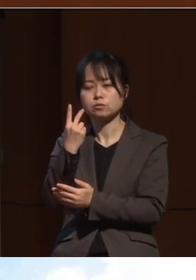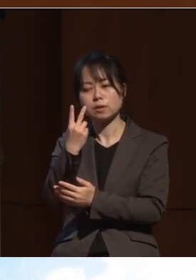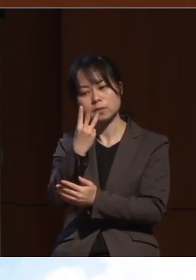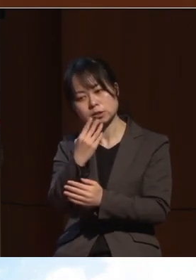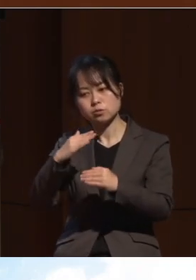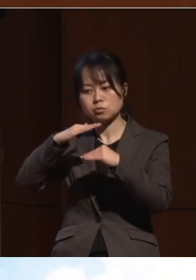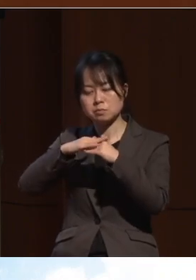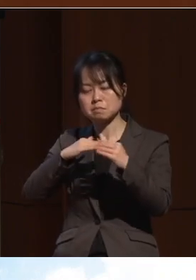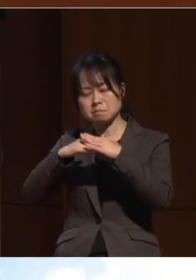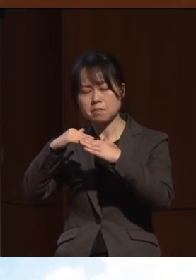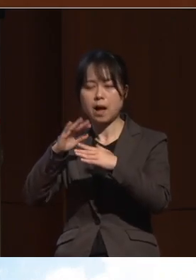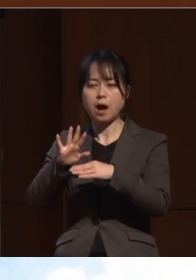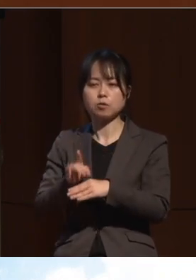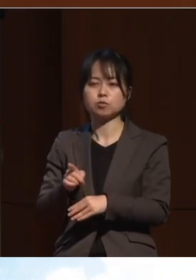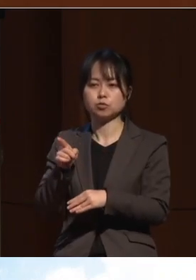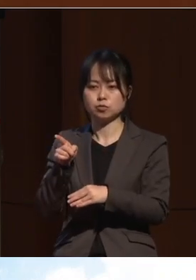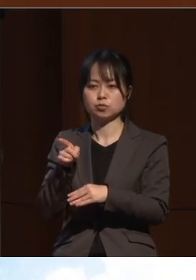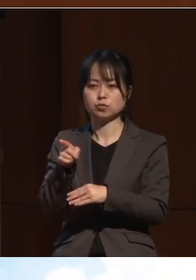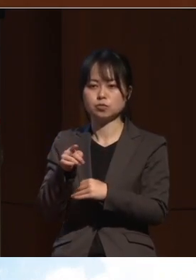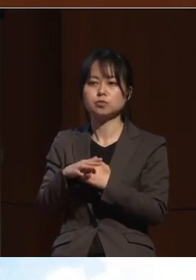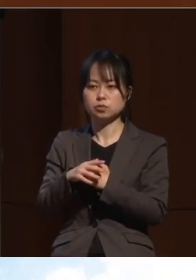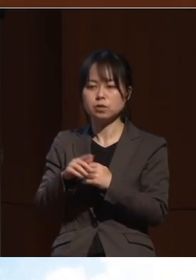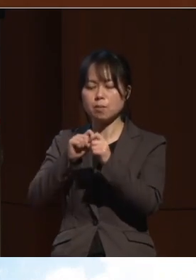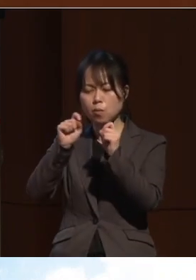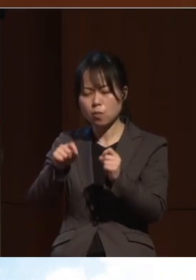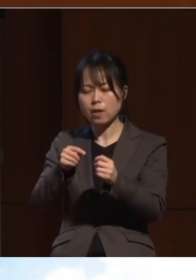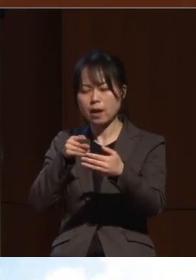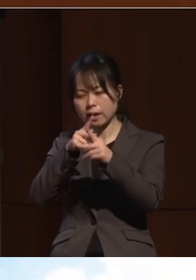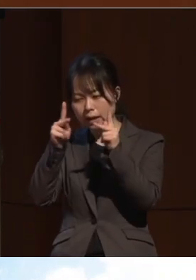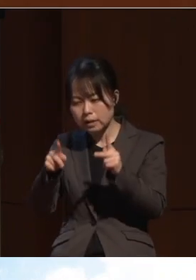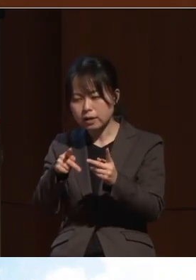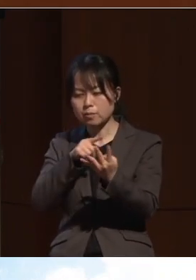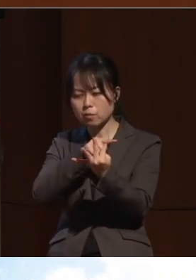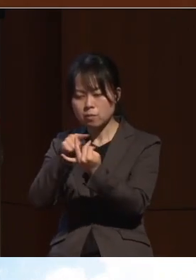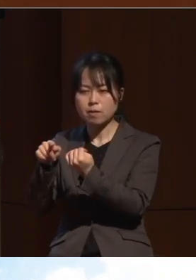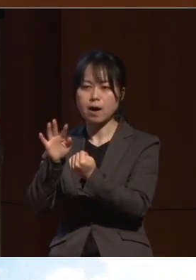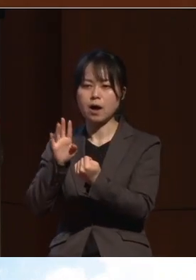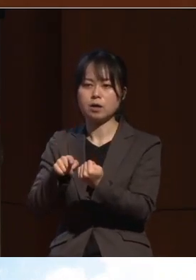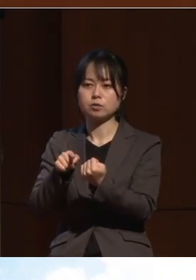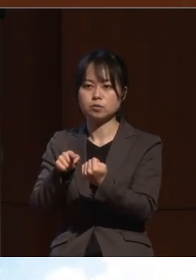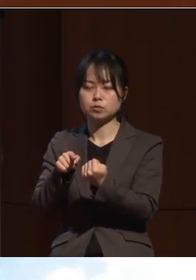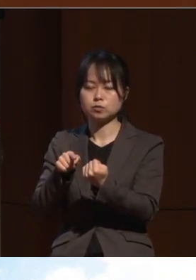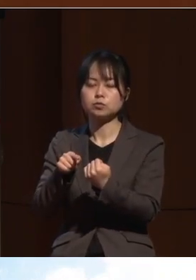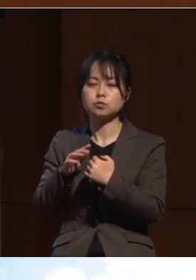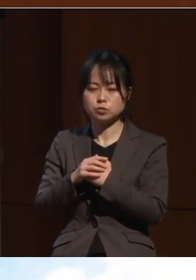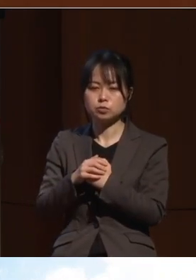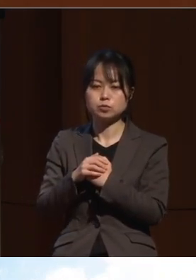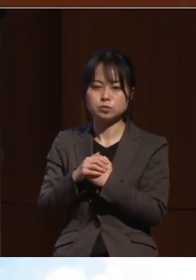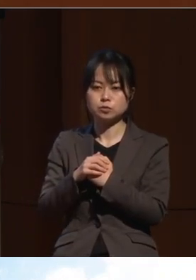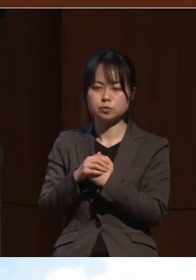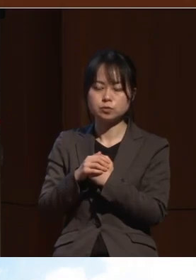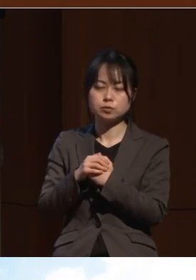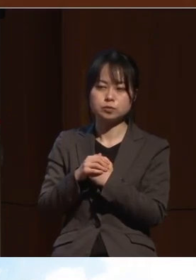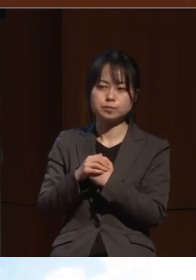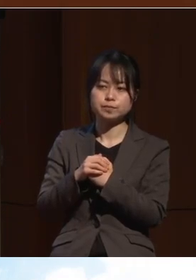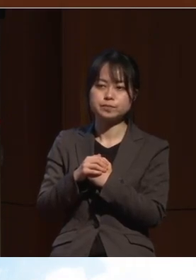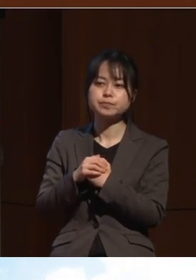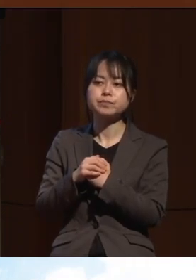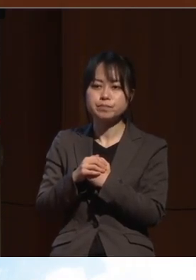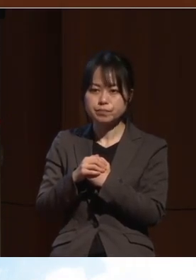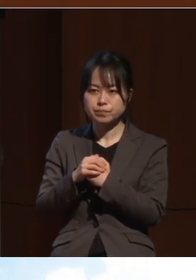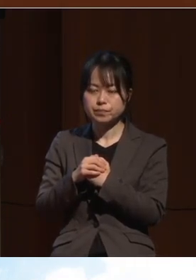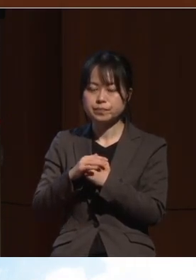several different debilitating health conditions. So all of those trends, the increasing very fine specialization and medical